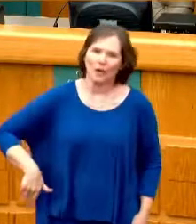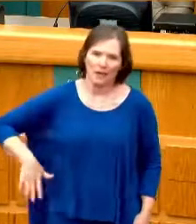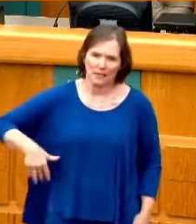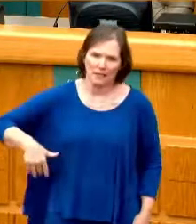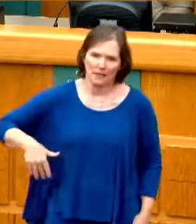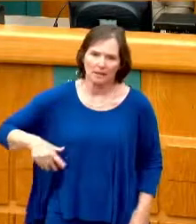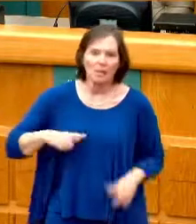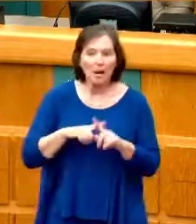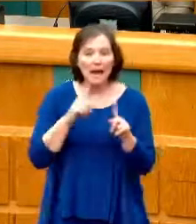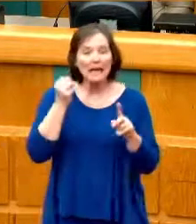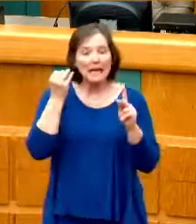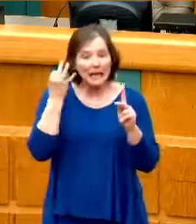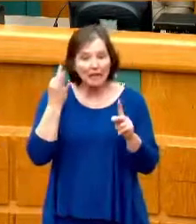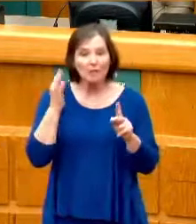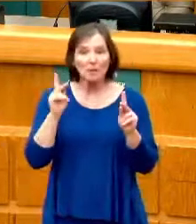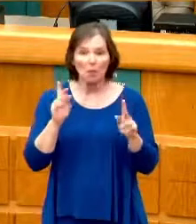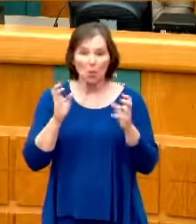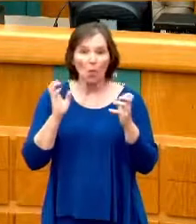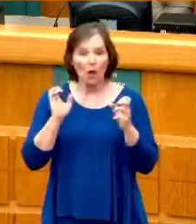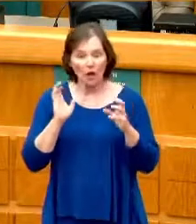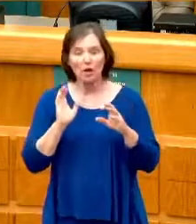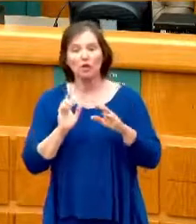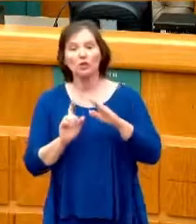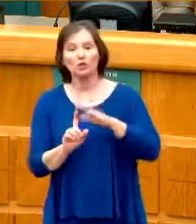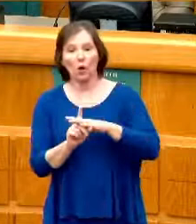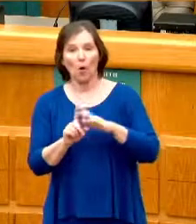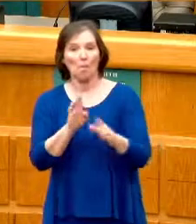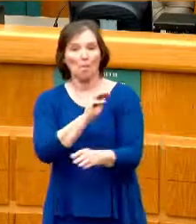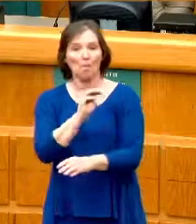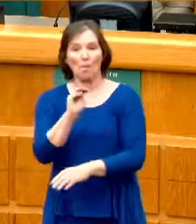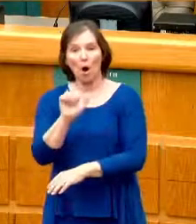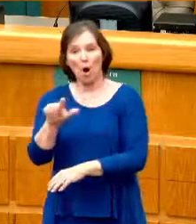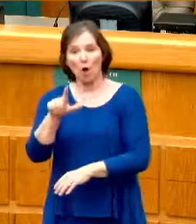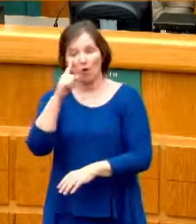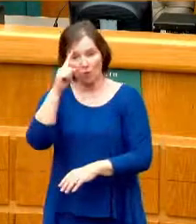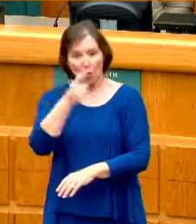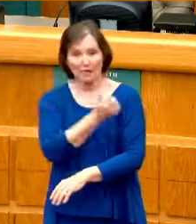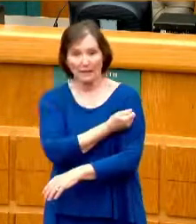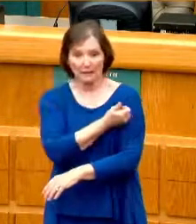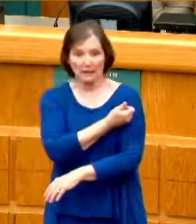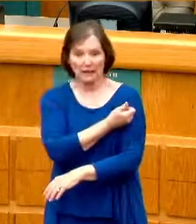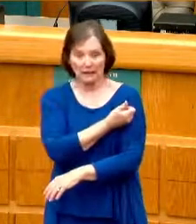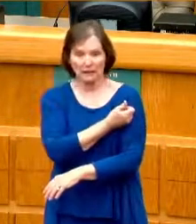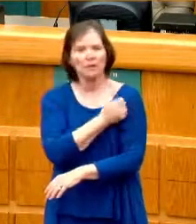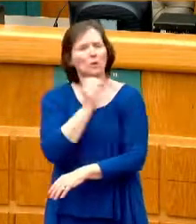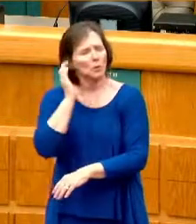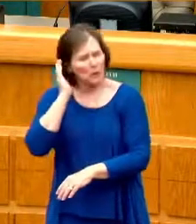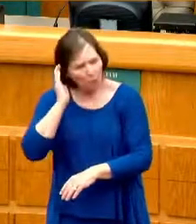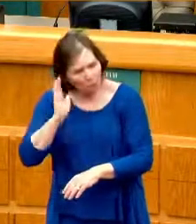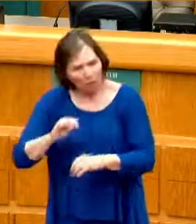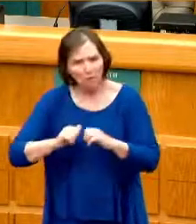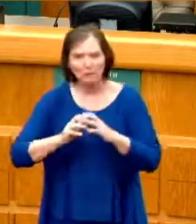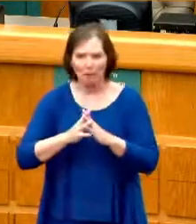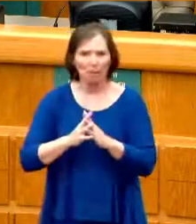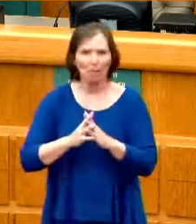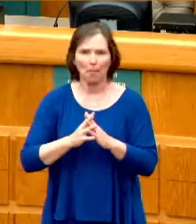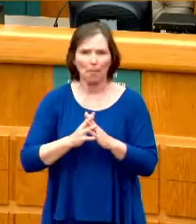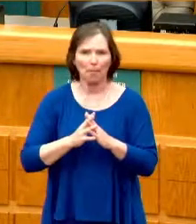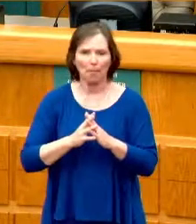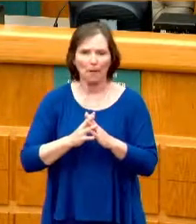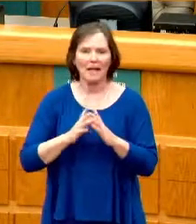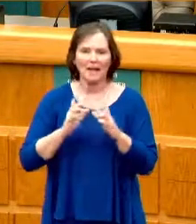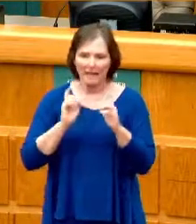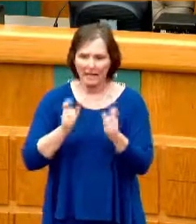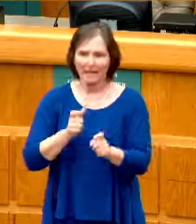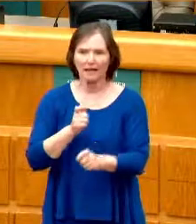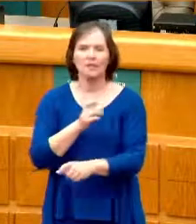working Monday through Saturday, you know that when there's a need in this community, City County Public Health is going to deliver